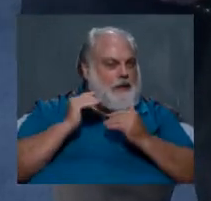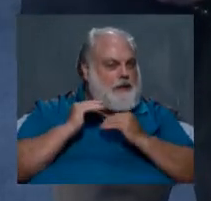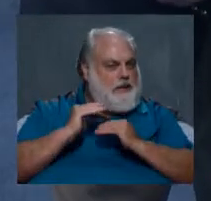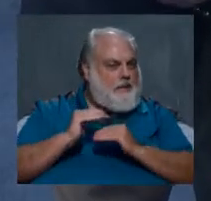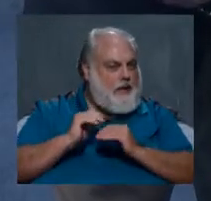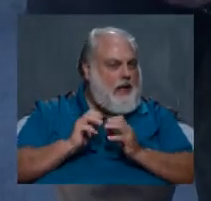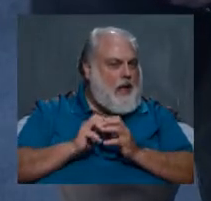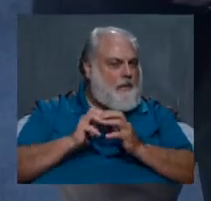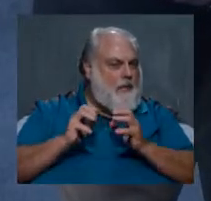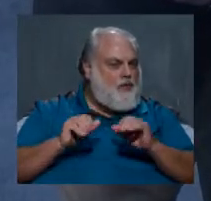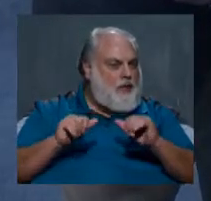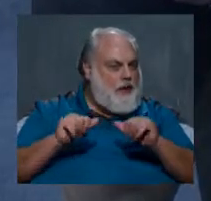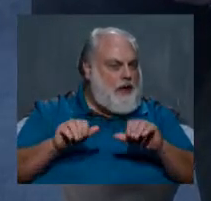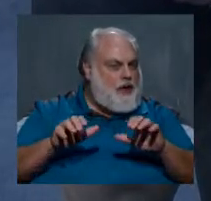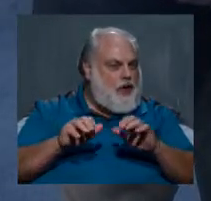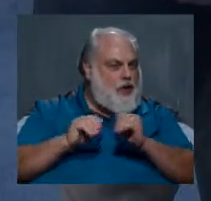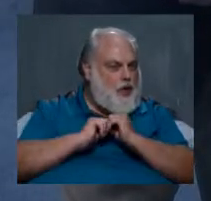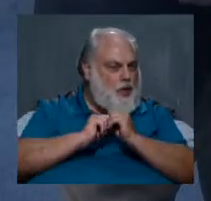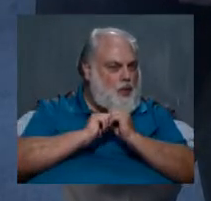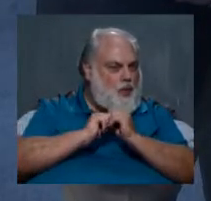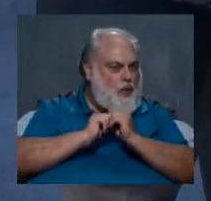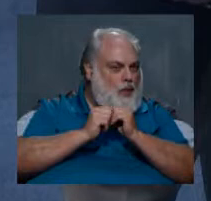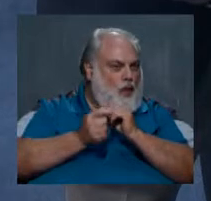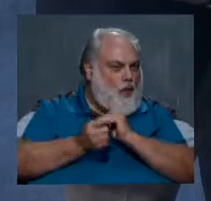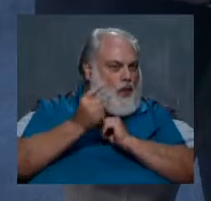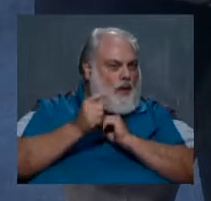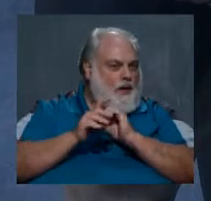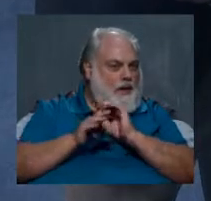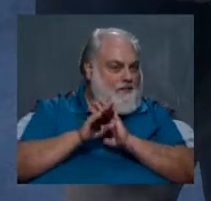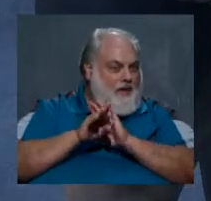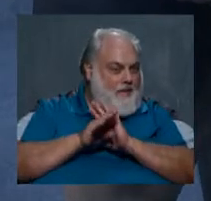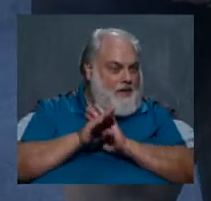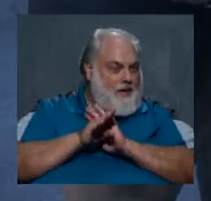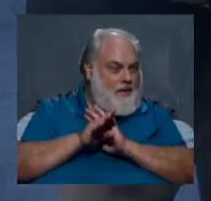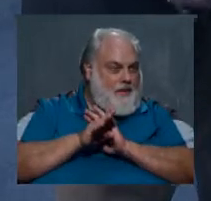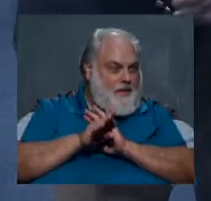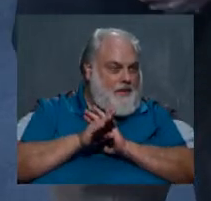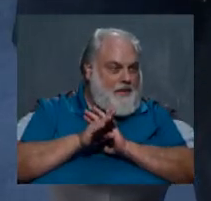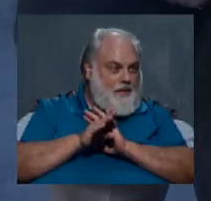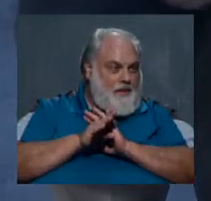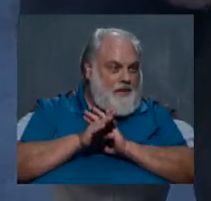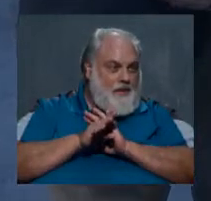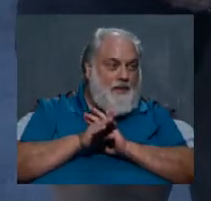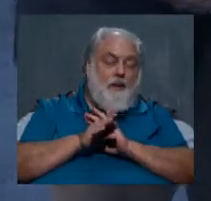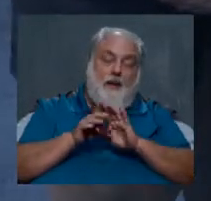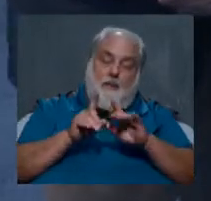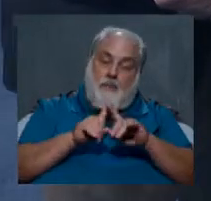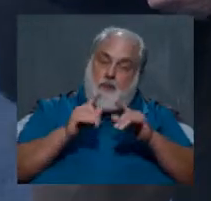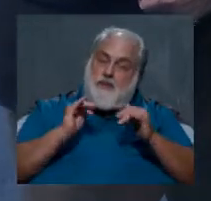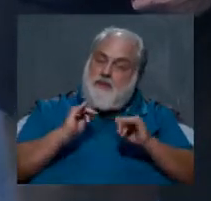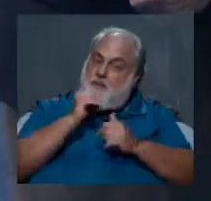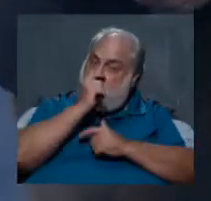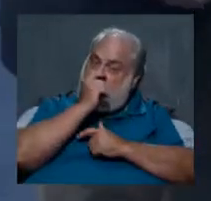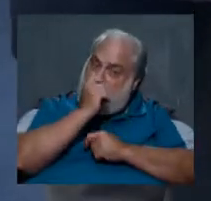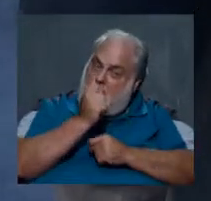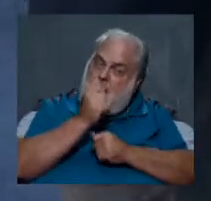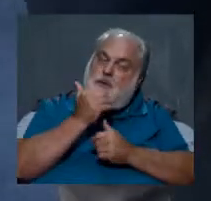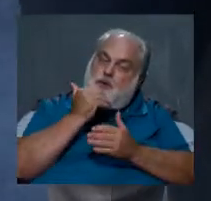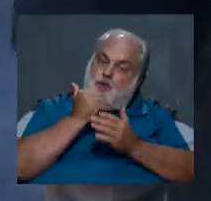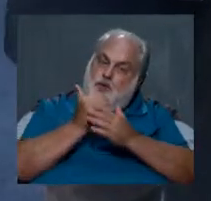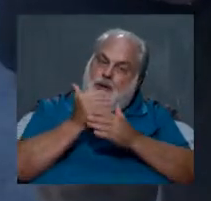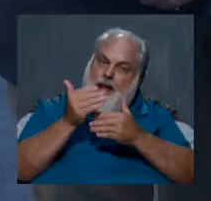with one particular development to address it. Nevertheless, it's not outside the scope of what we're interested in, and we want to be good